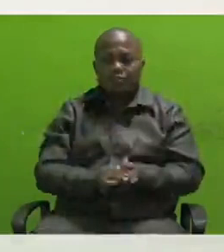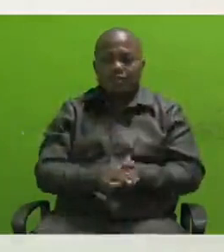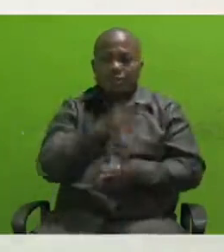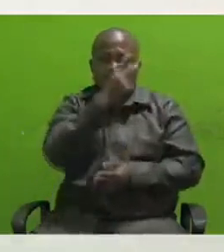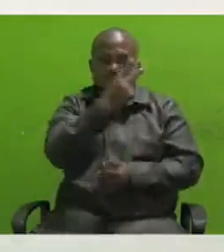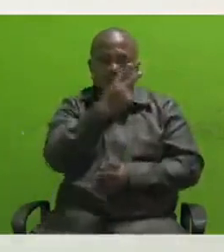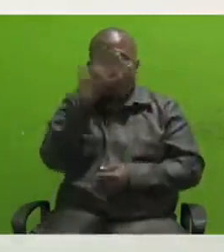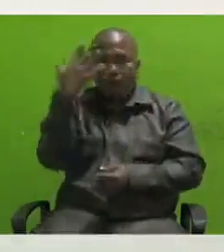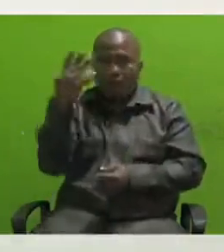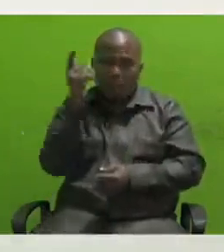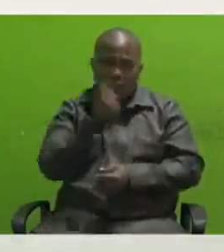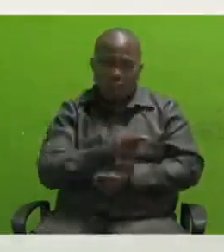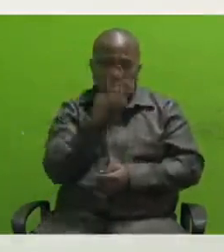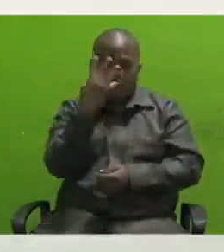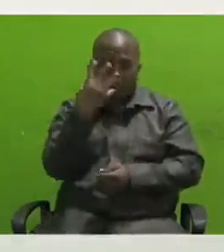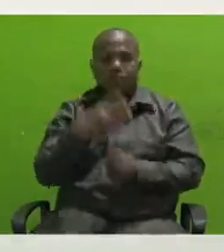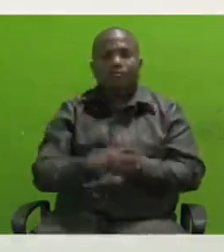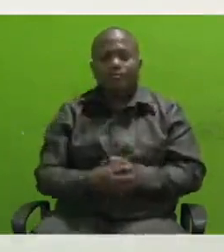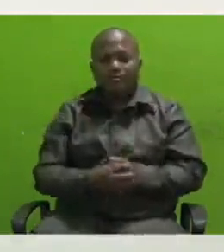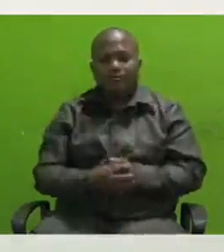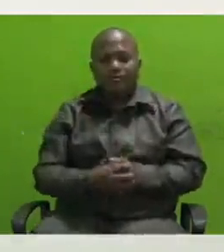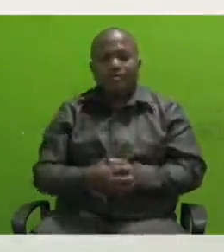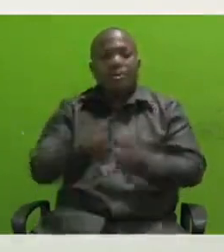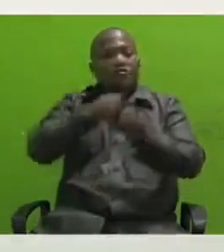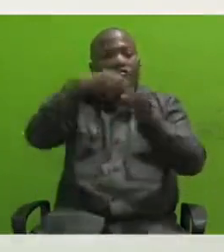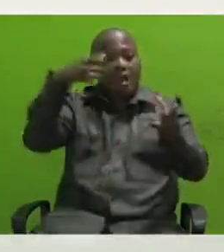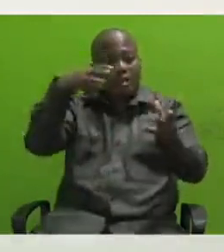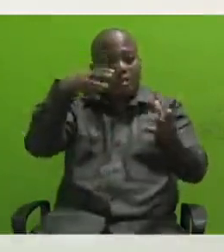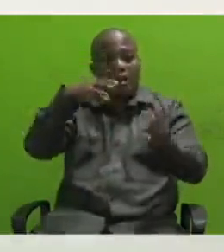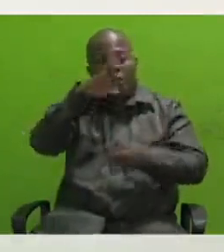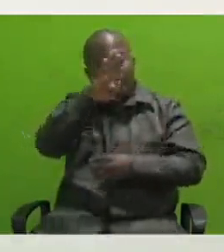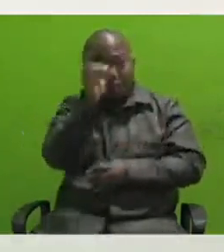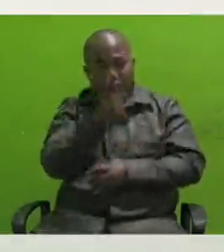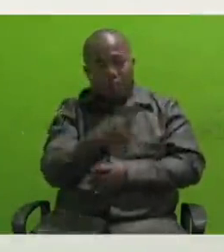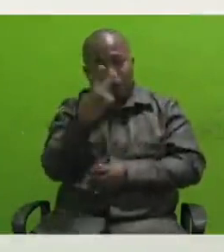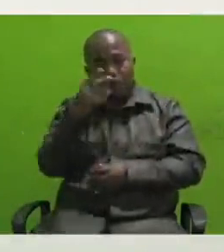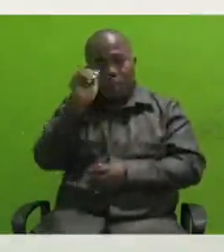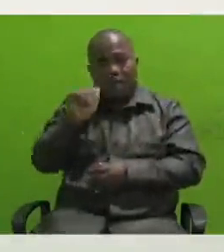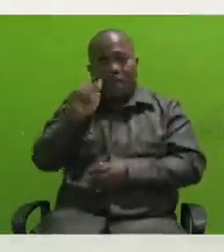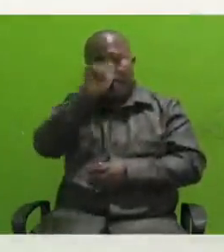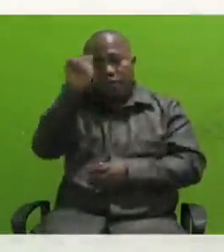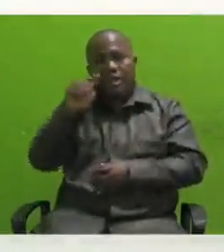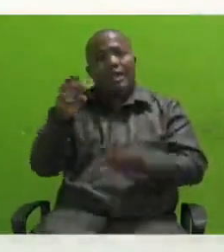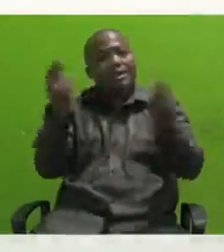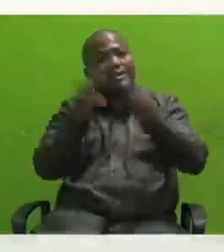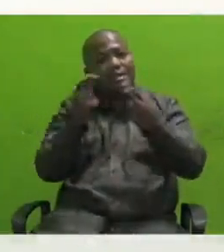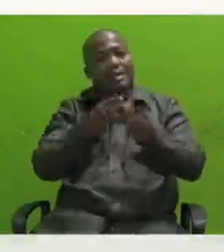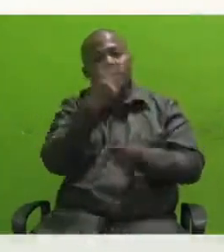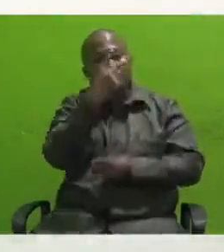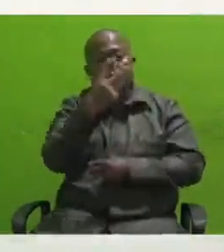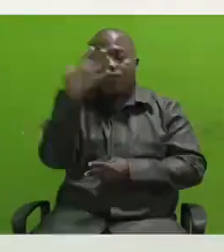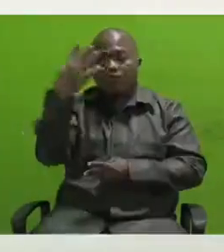25 over 4. And the value of B over 2A square is the same, 25 over